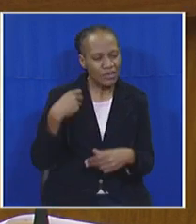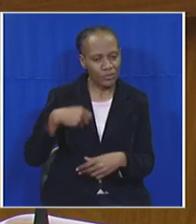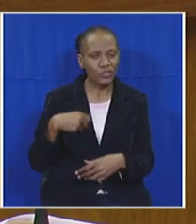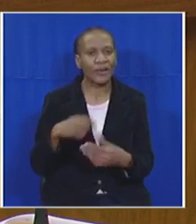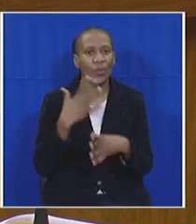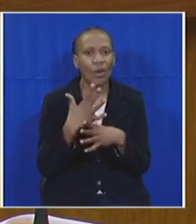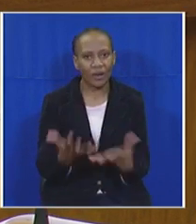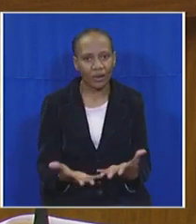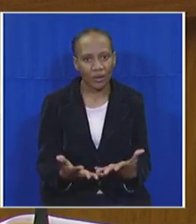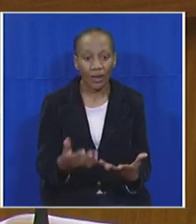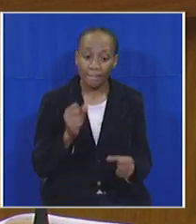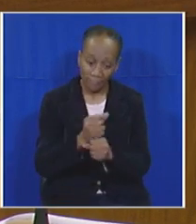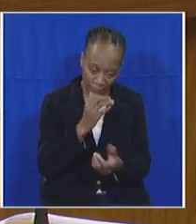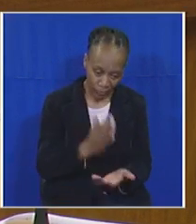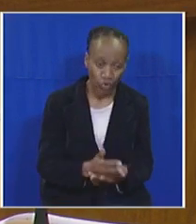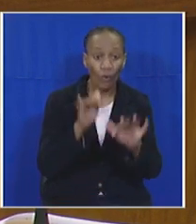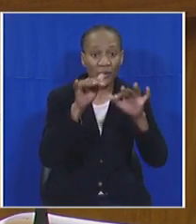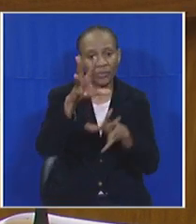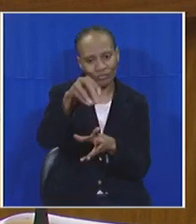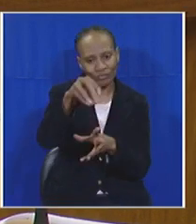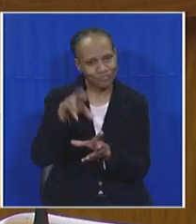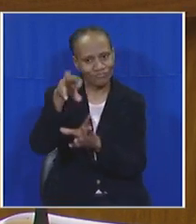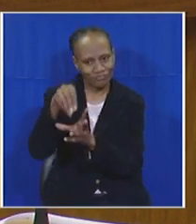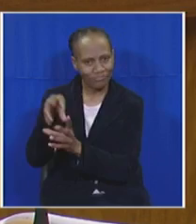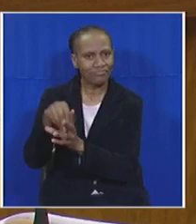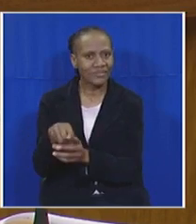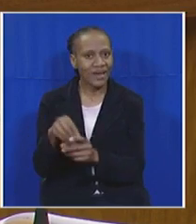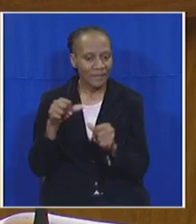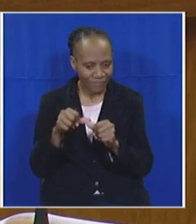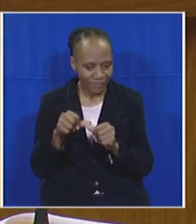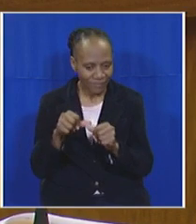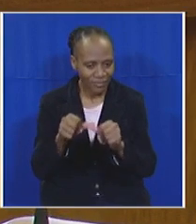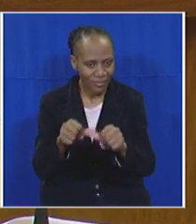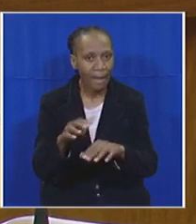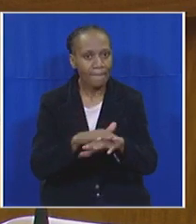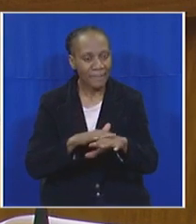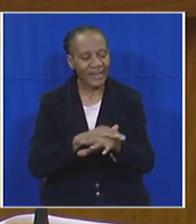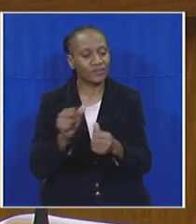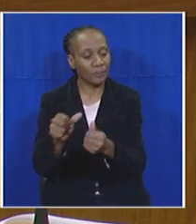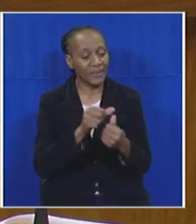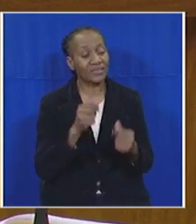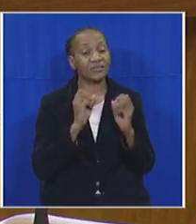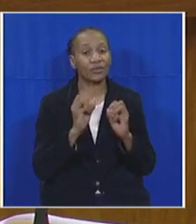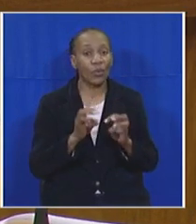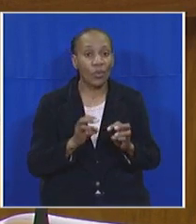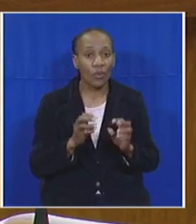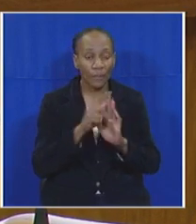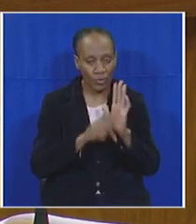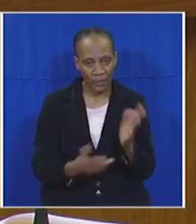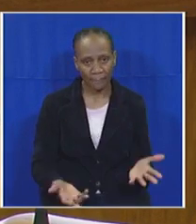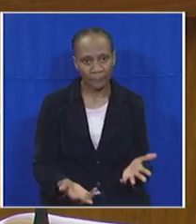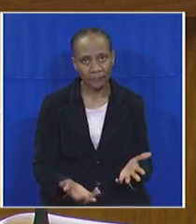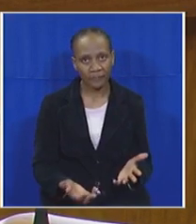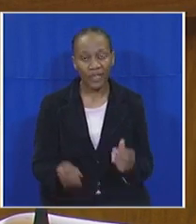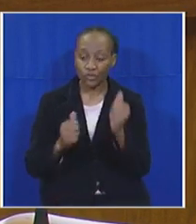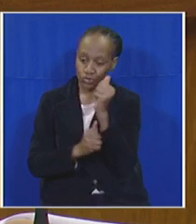activities that allow for public participation in keeping with the back to basics approach, municipal and traditional